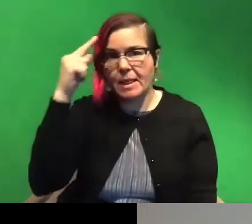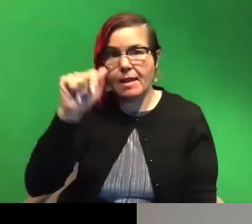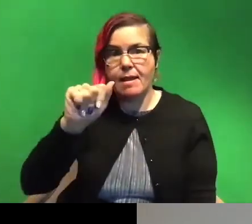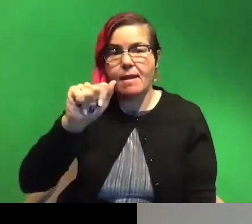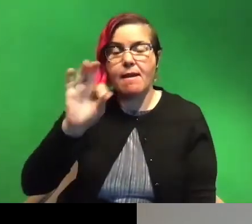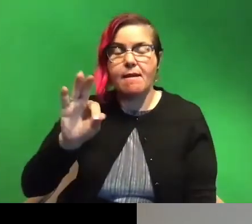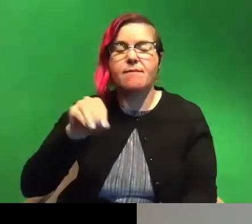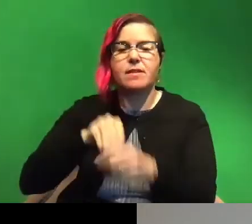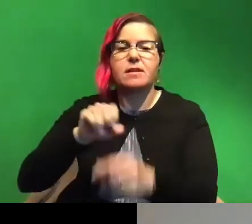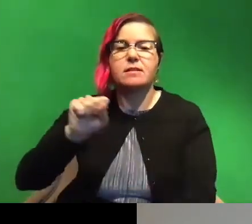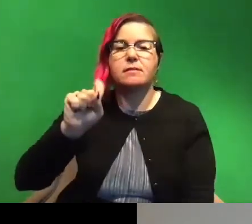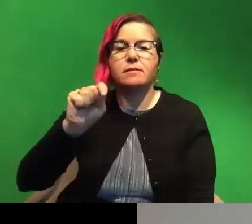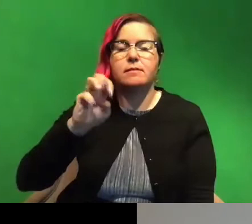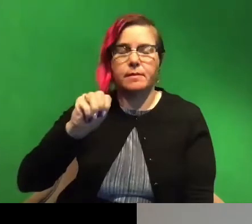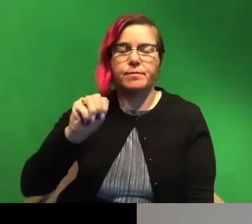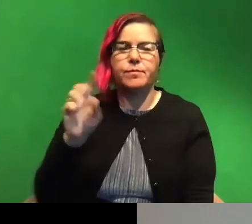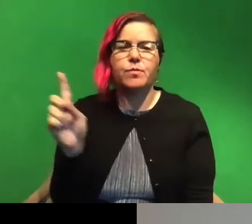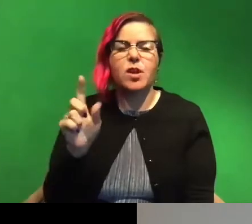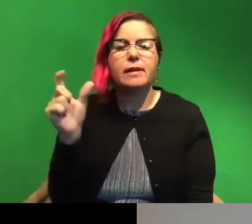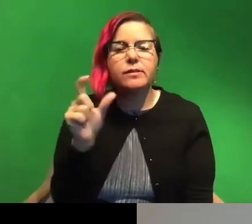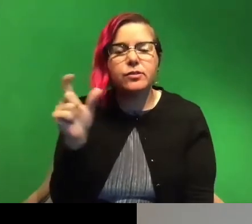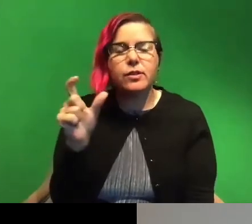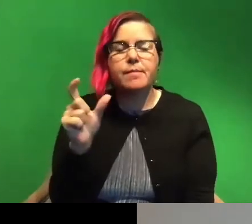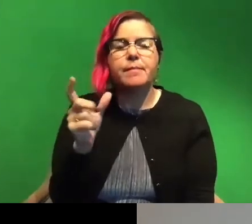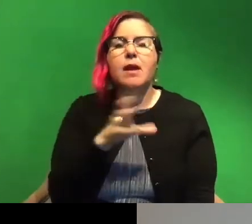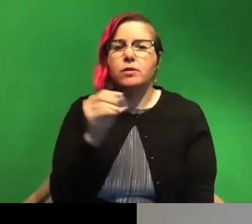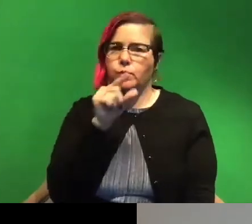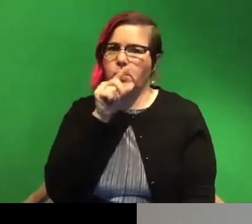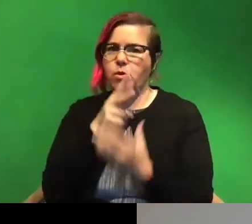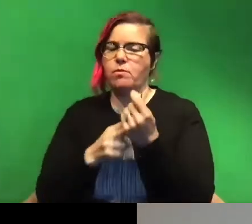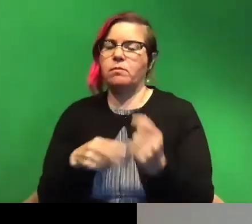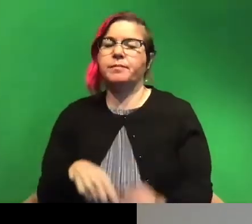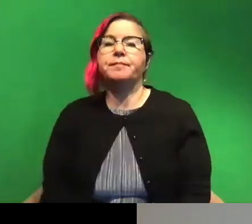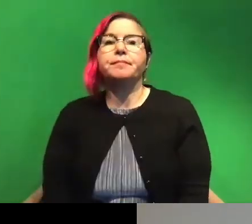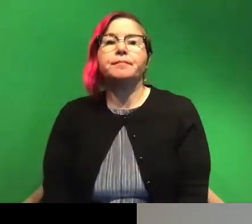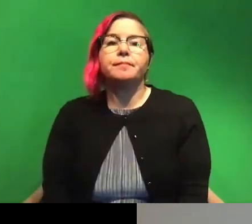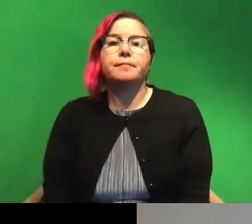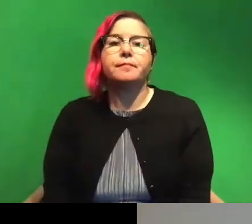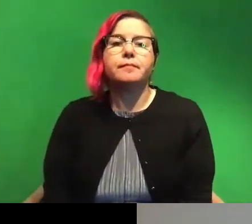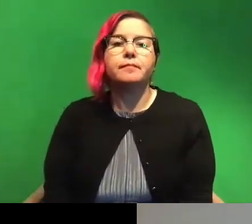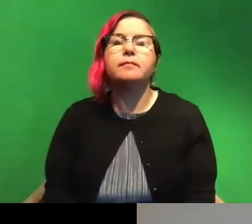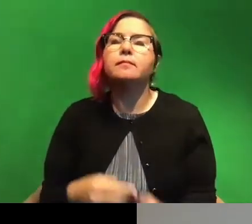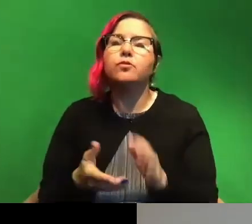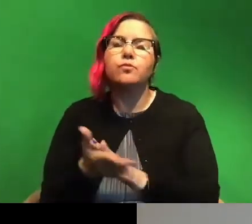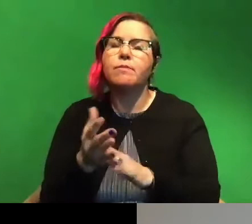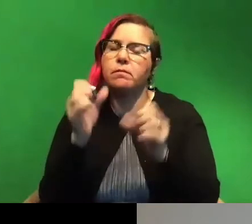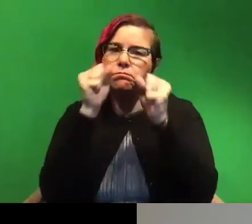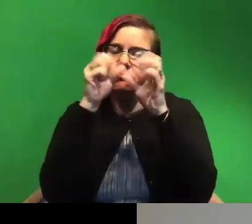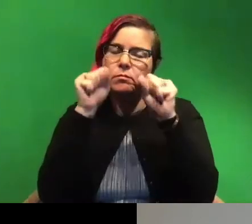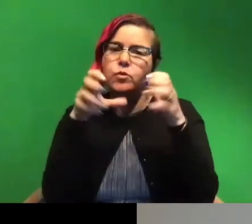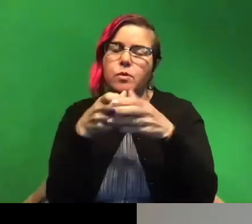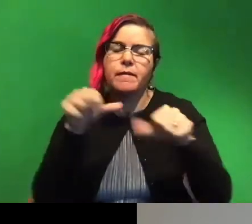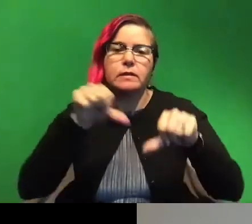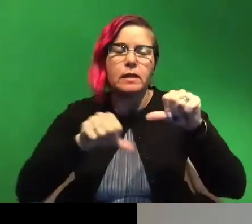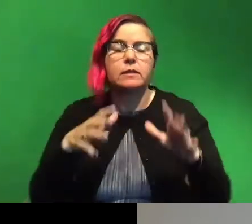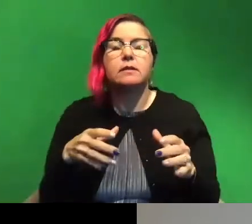in STEM on Instagram and Twitter, both run by a phenomenal group of scientists that are